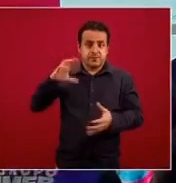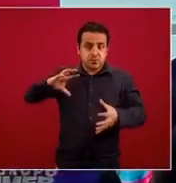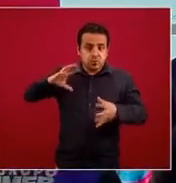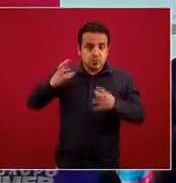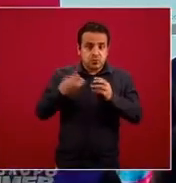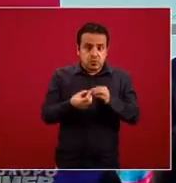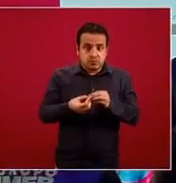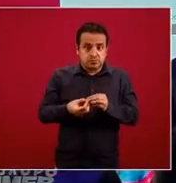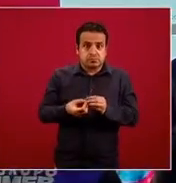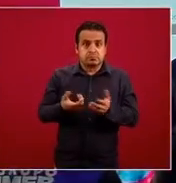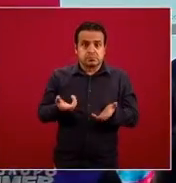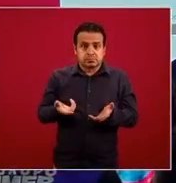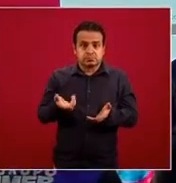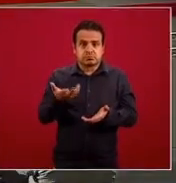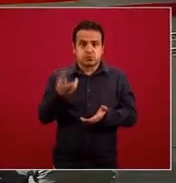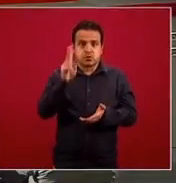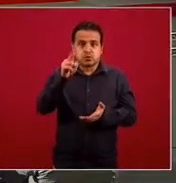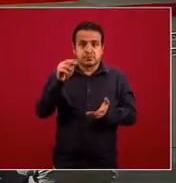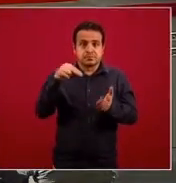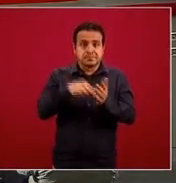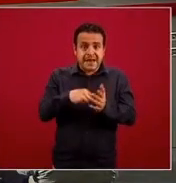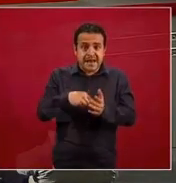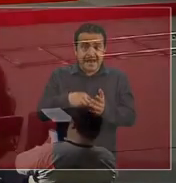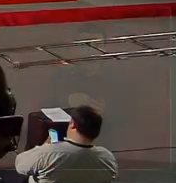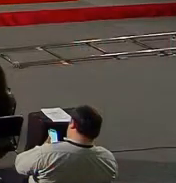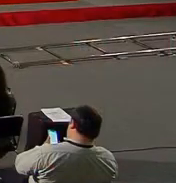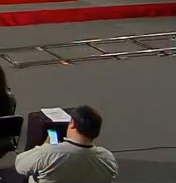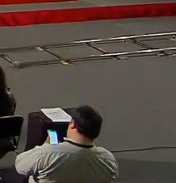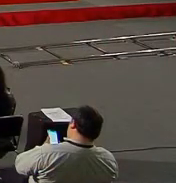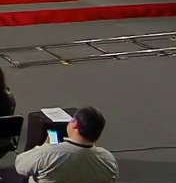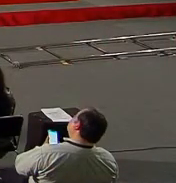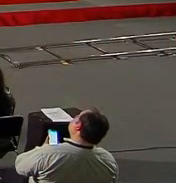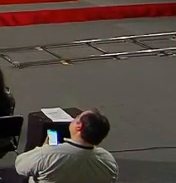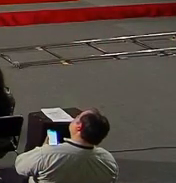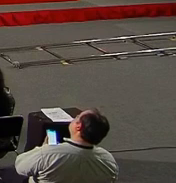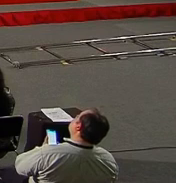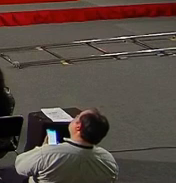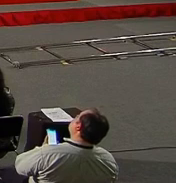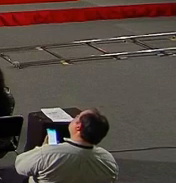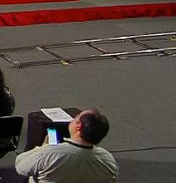To this day, we are talking about